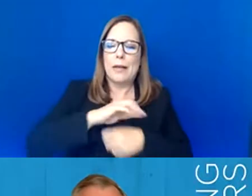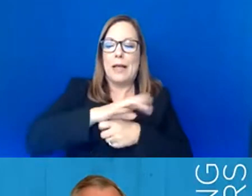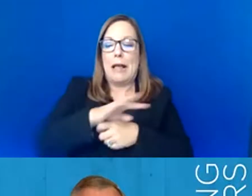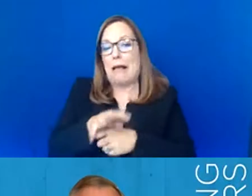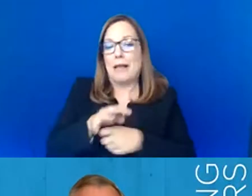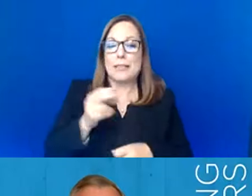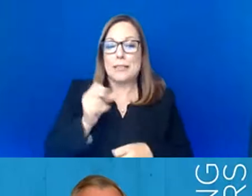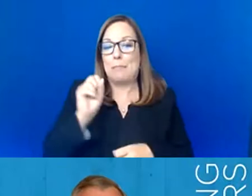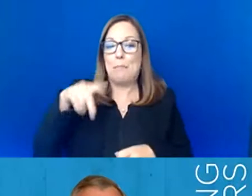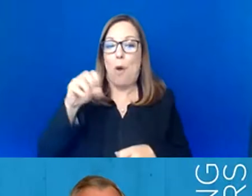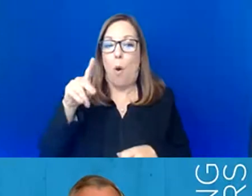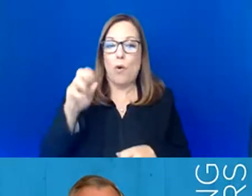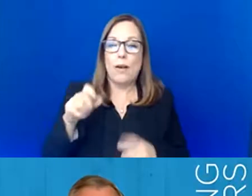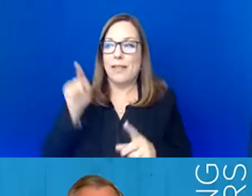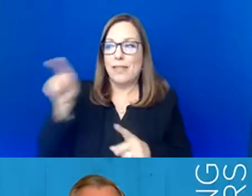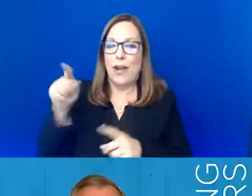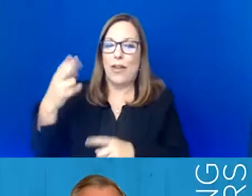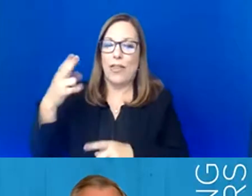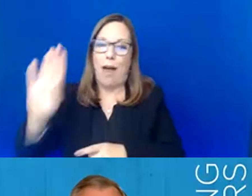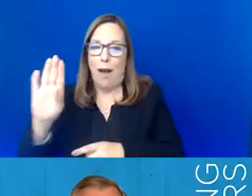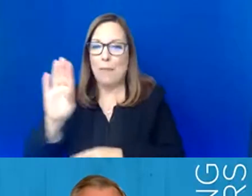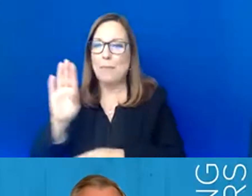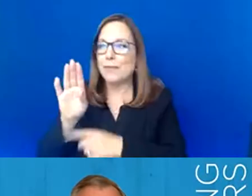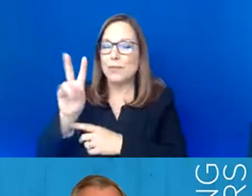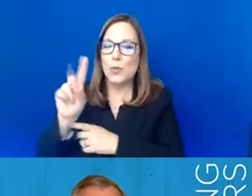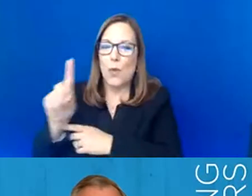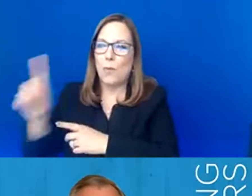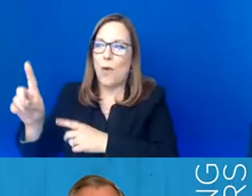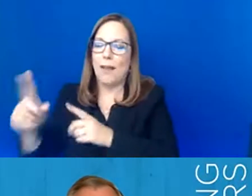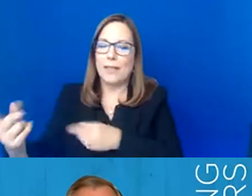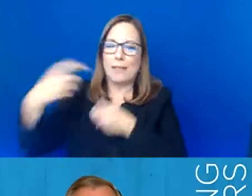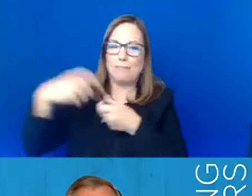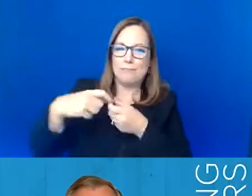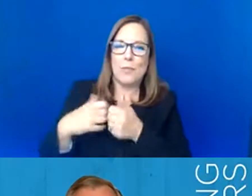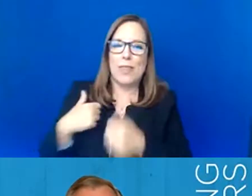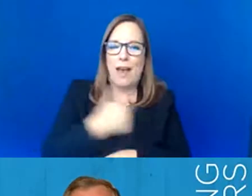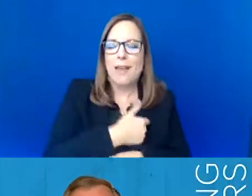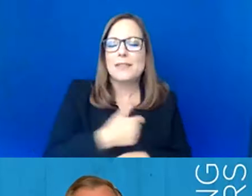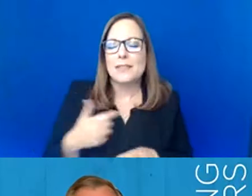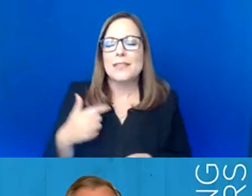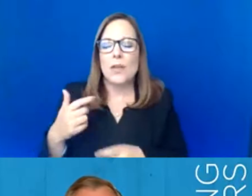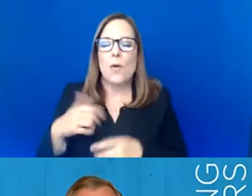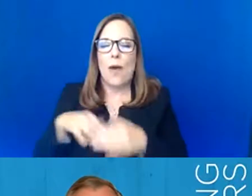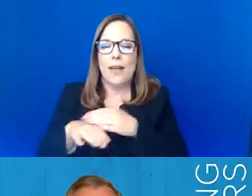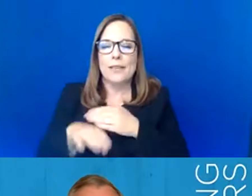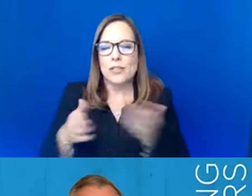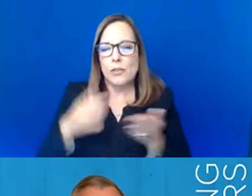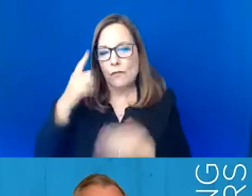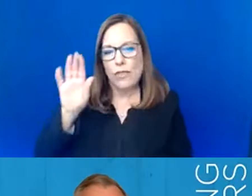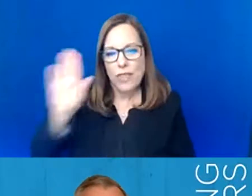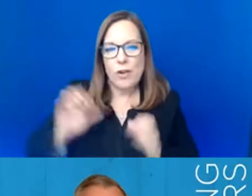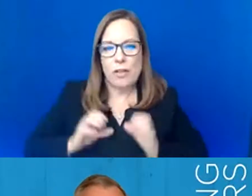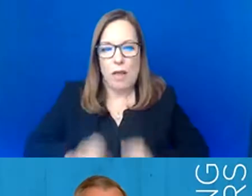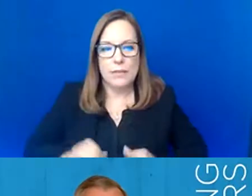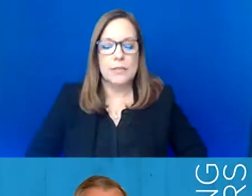help them access the services for their clients. We also work with 30